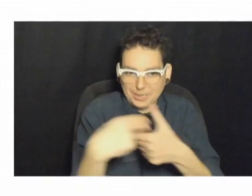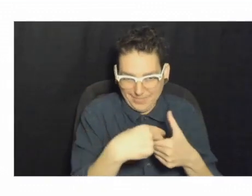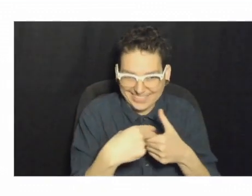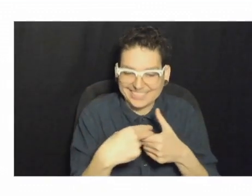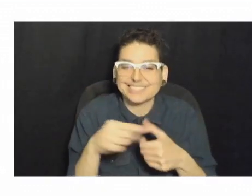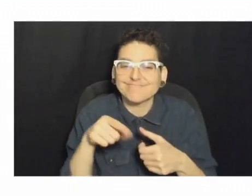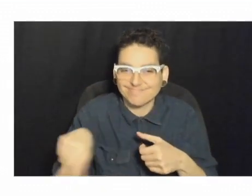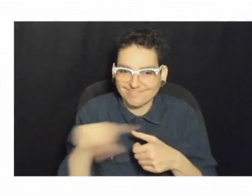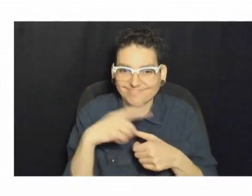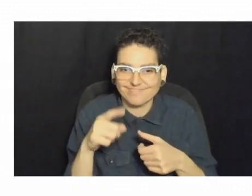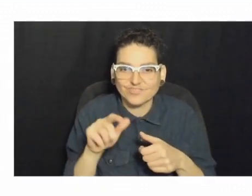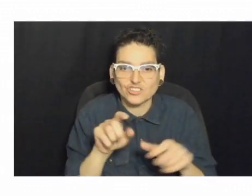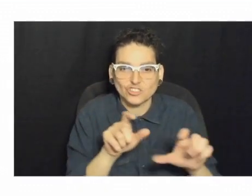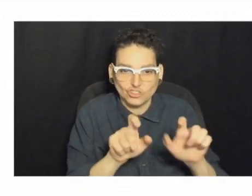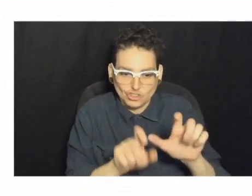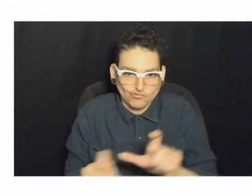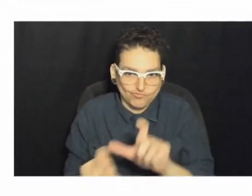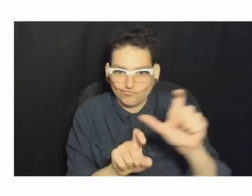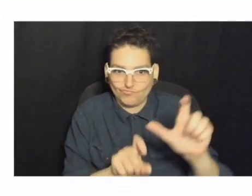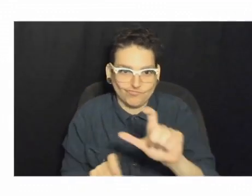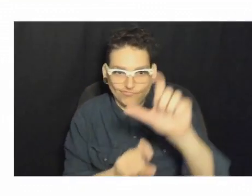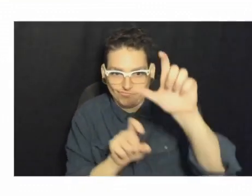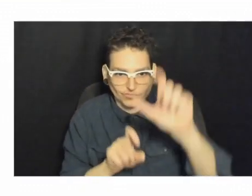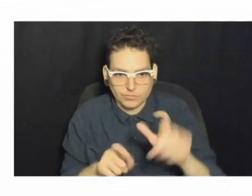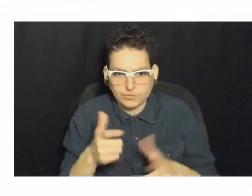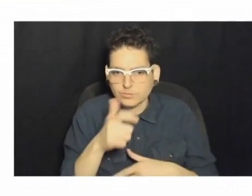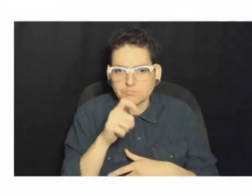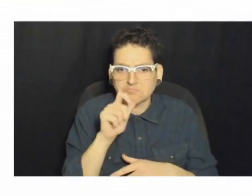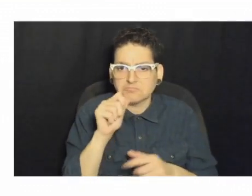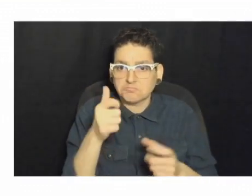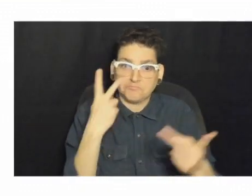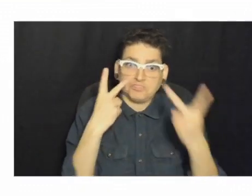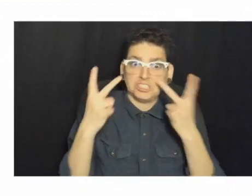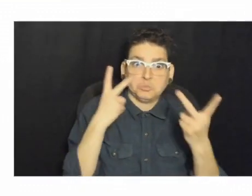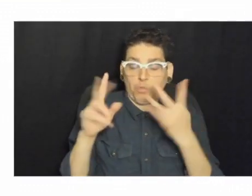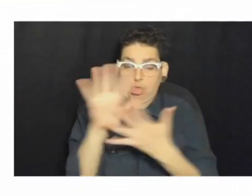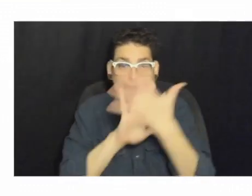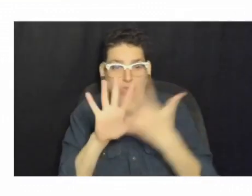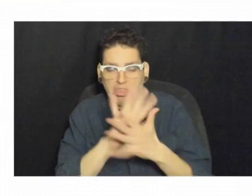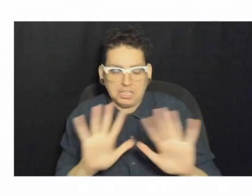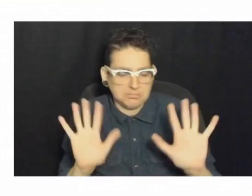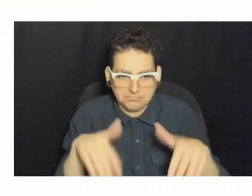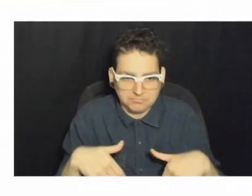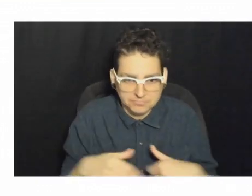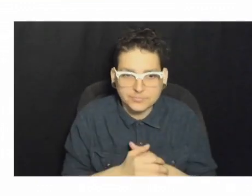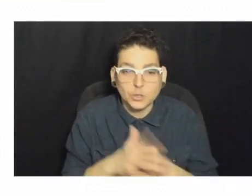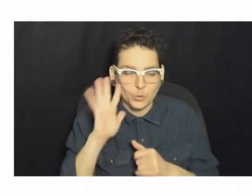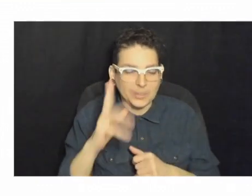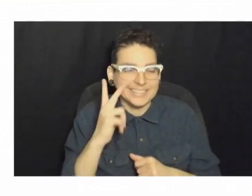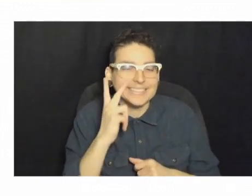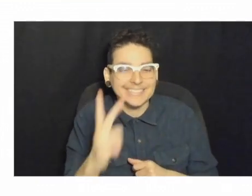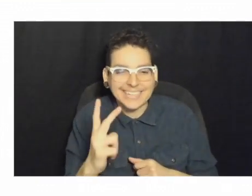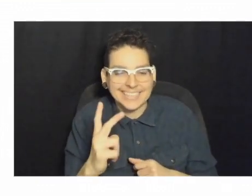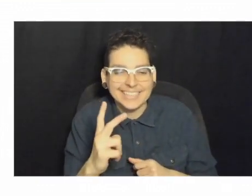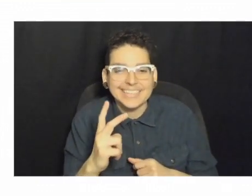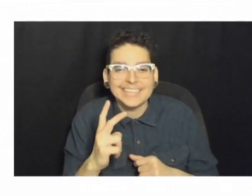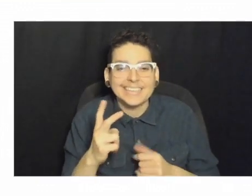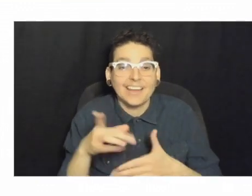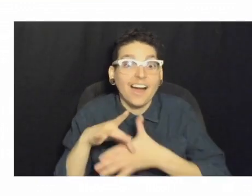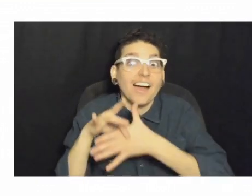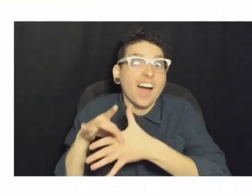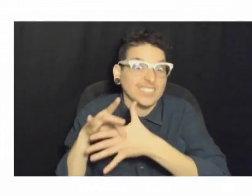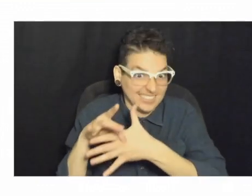not have all that visual clutter if that's not helpful for you. You'll still be able to see the content that people add to the board, but you